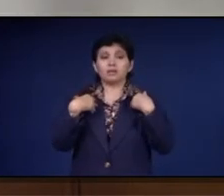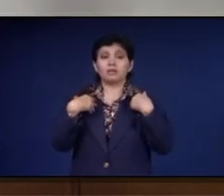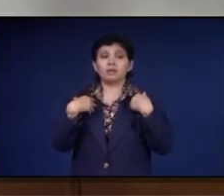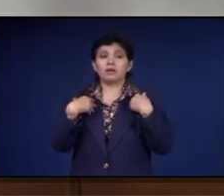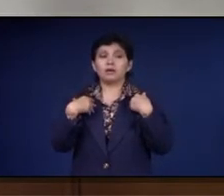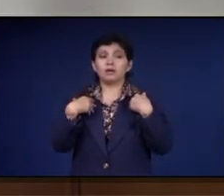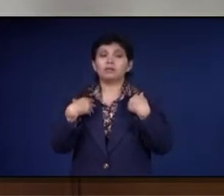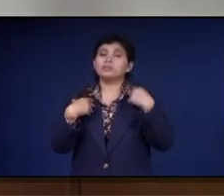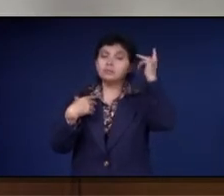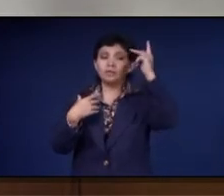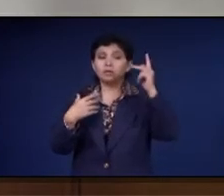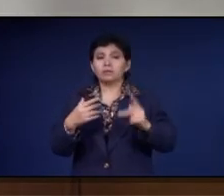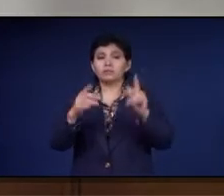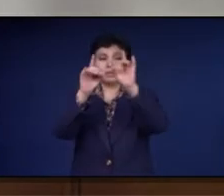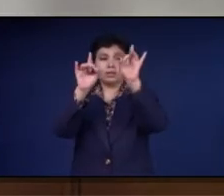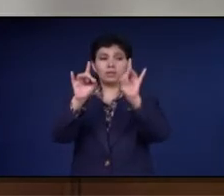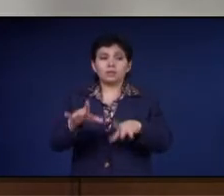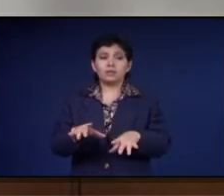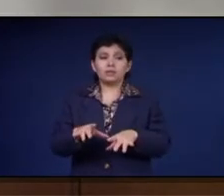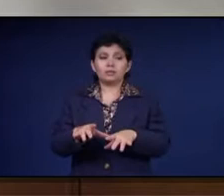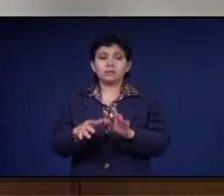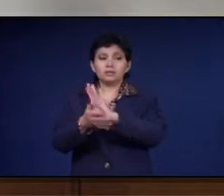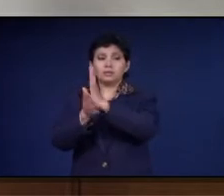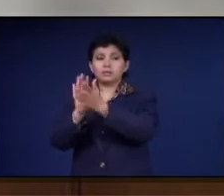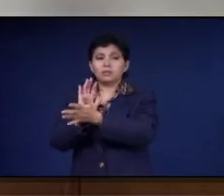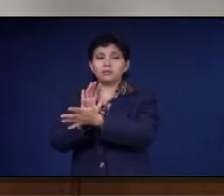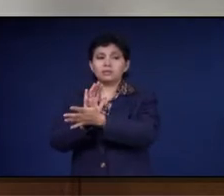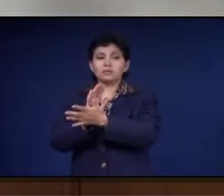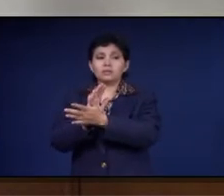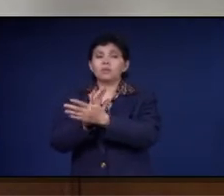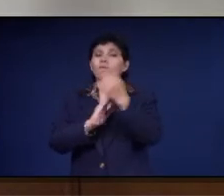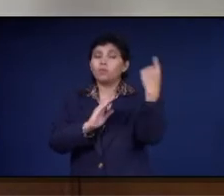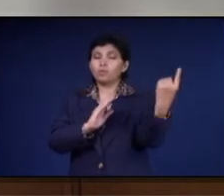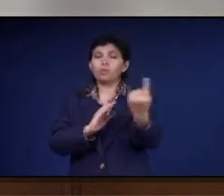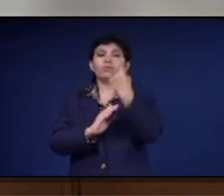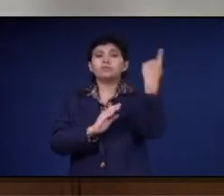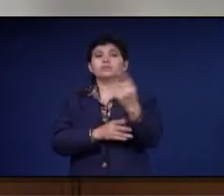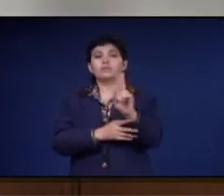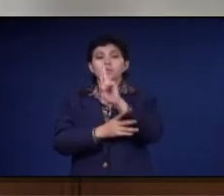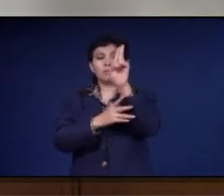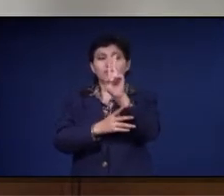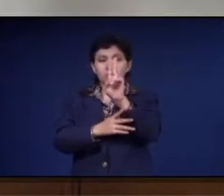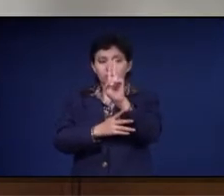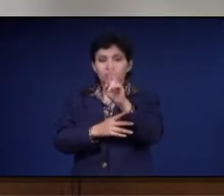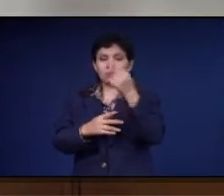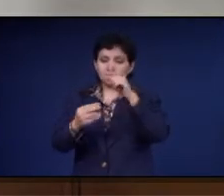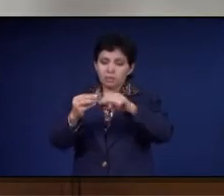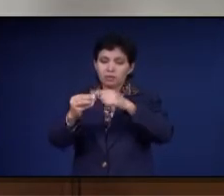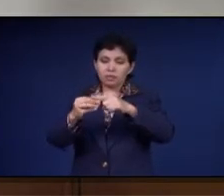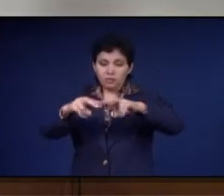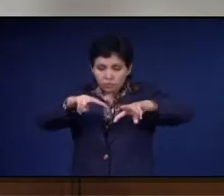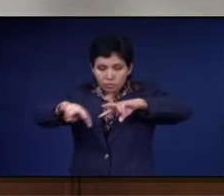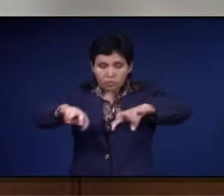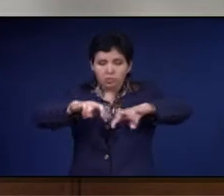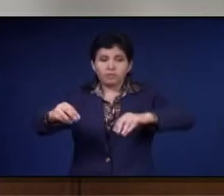Now, of course, psychological tests, being a psychologist, it's always better to be used compared to survey. Survey is